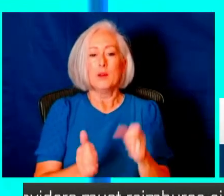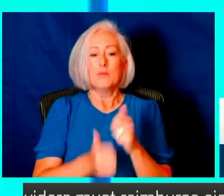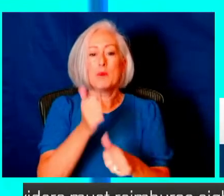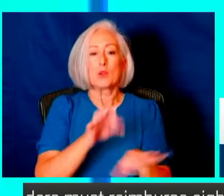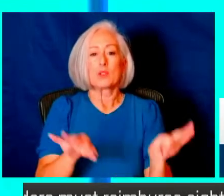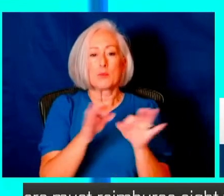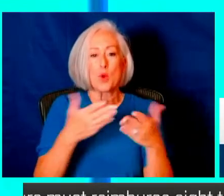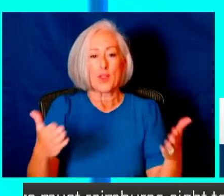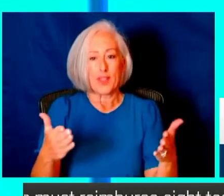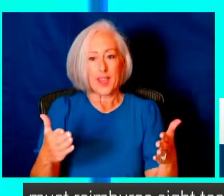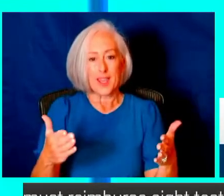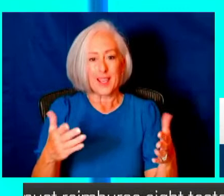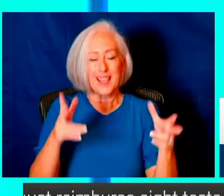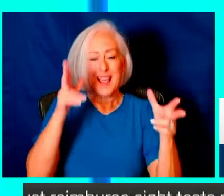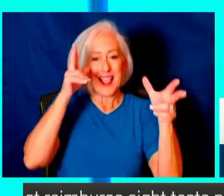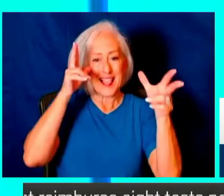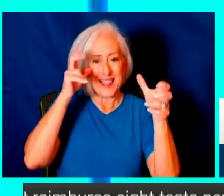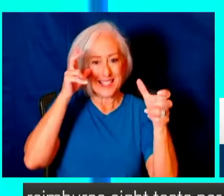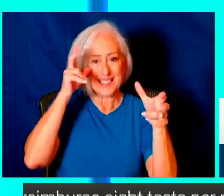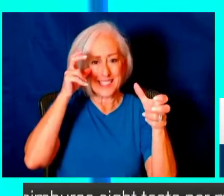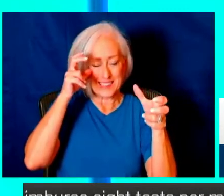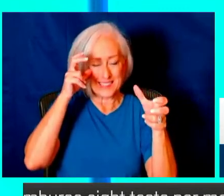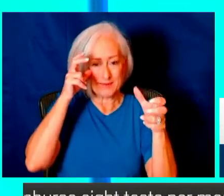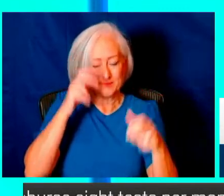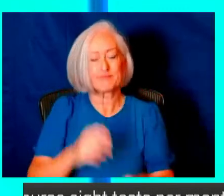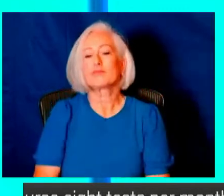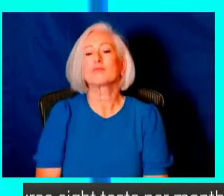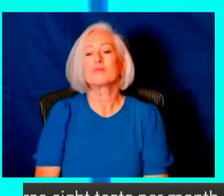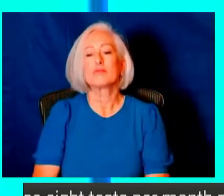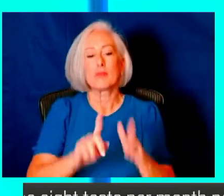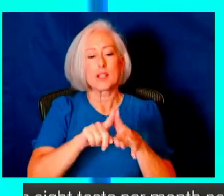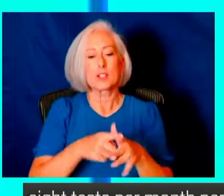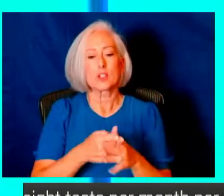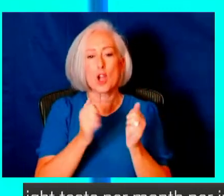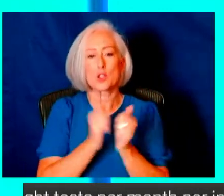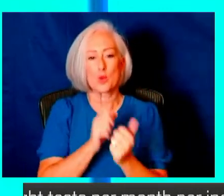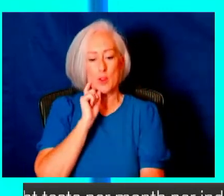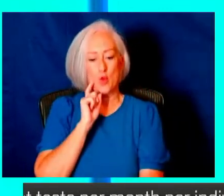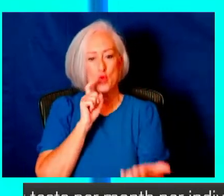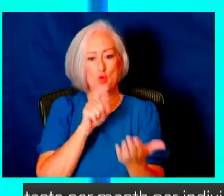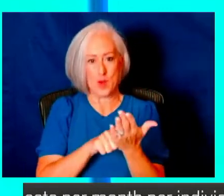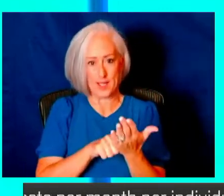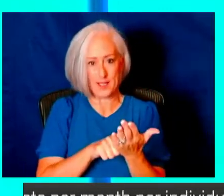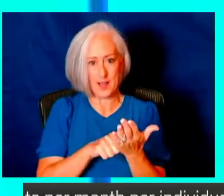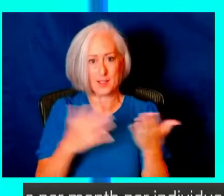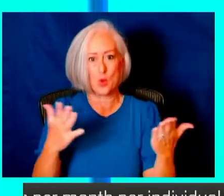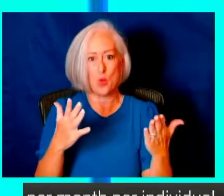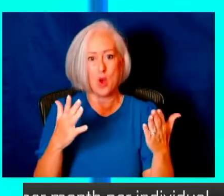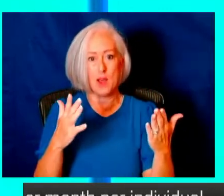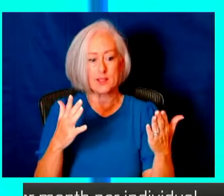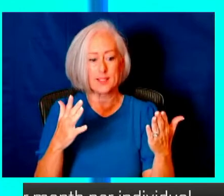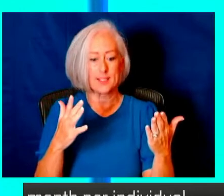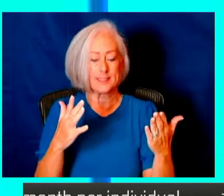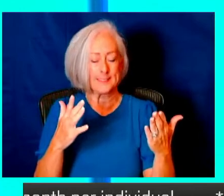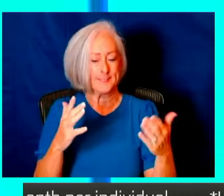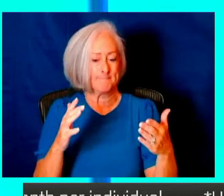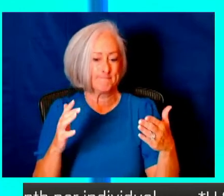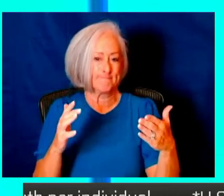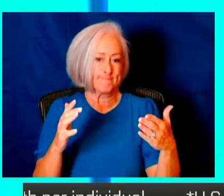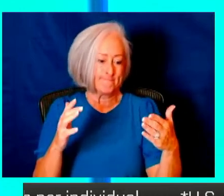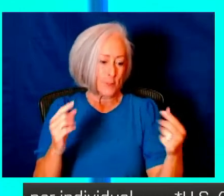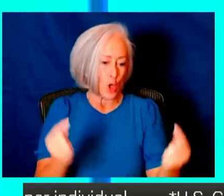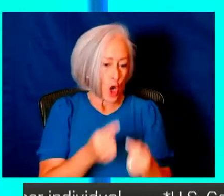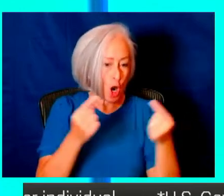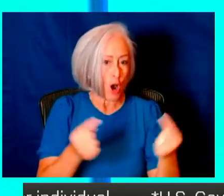listen. And it starts by recognizing the harms that have been done historically in the United